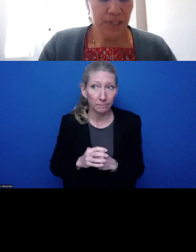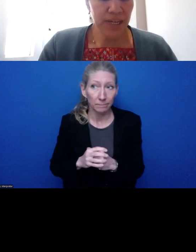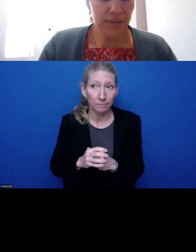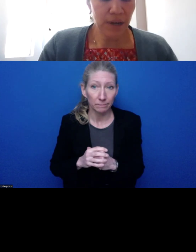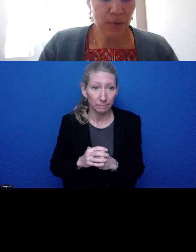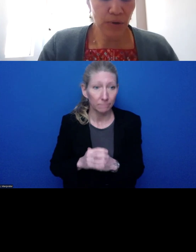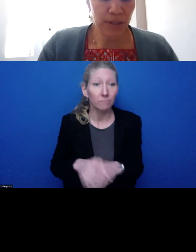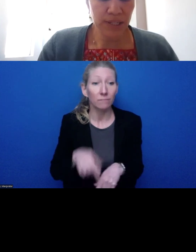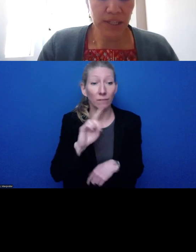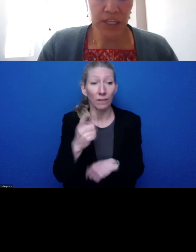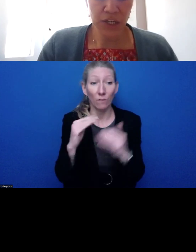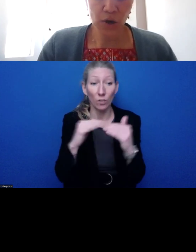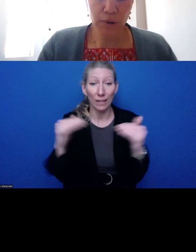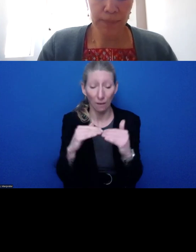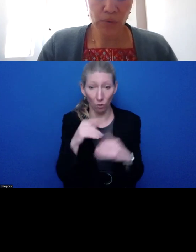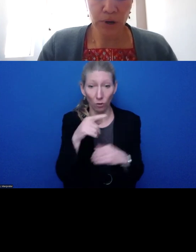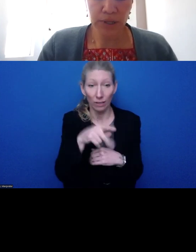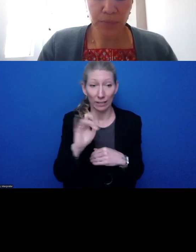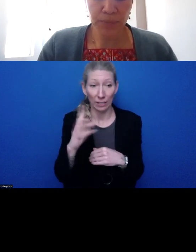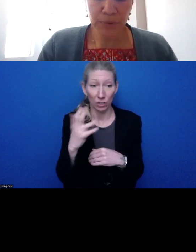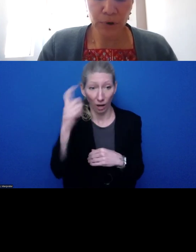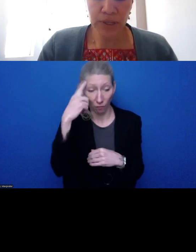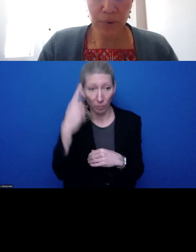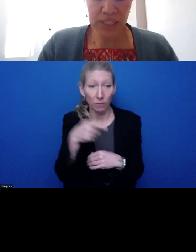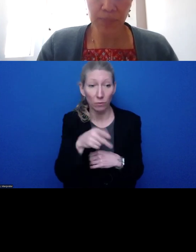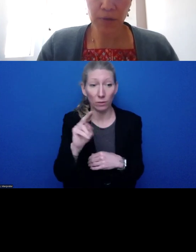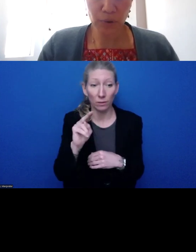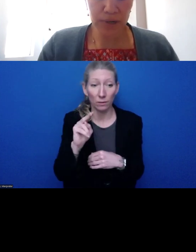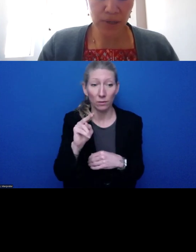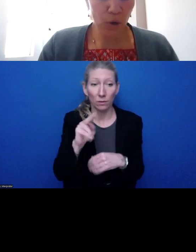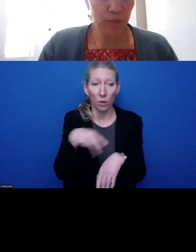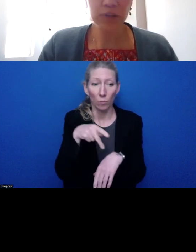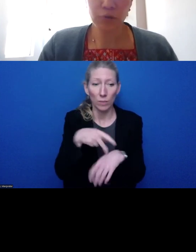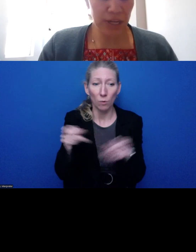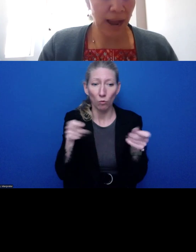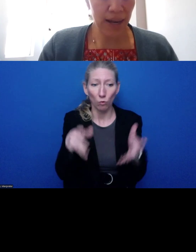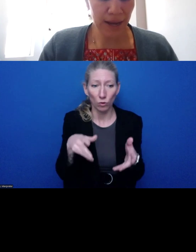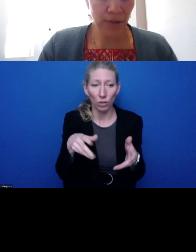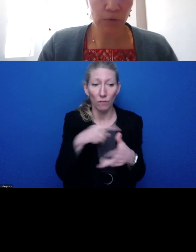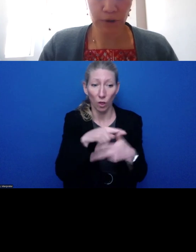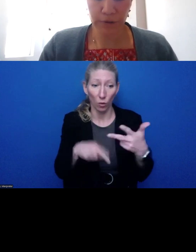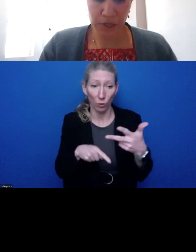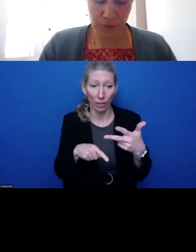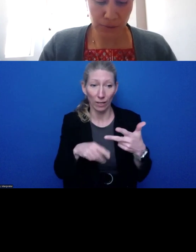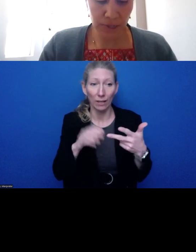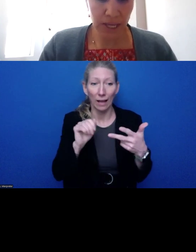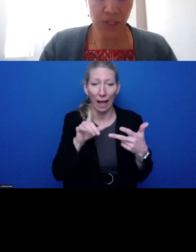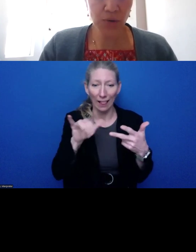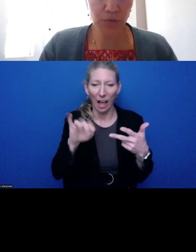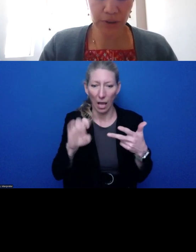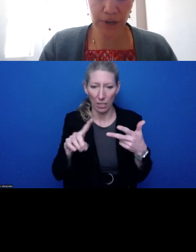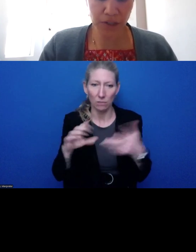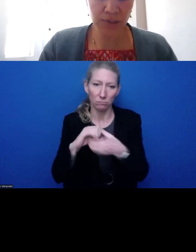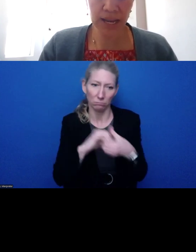The first level authorities in the K'iche' government were the principal rulers of the 3 allied confederations.